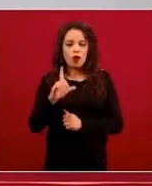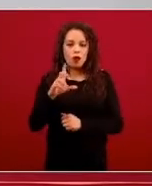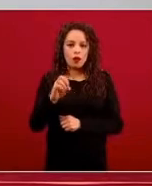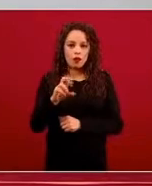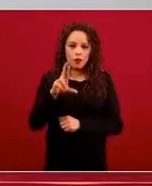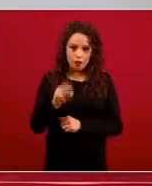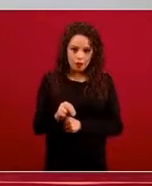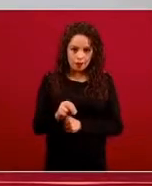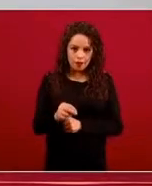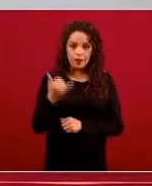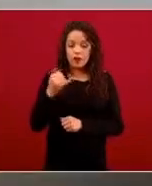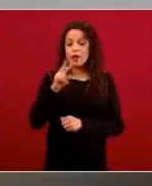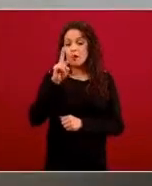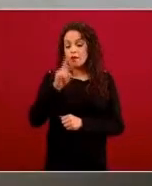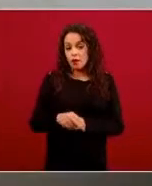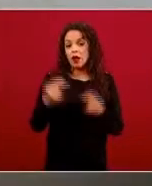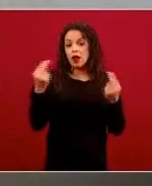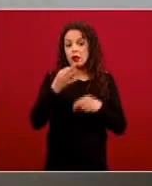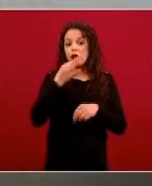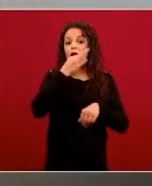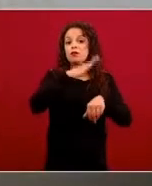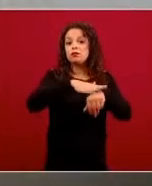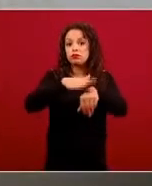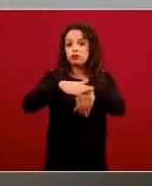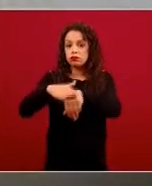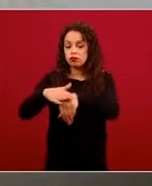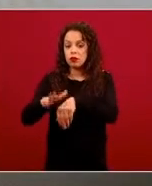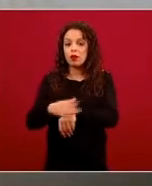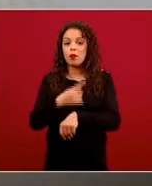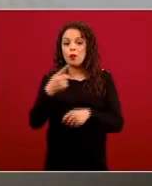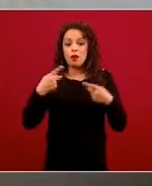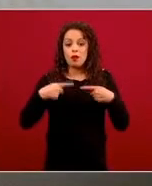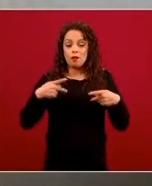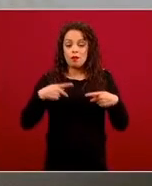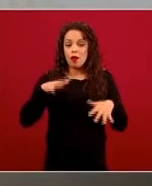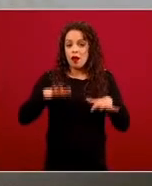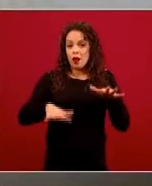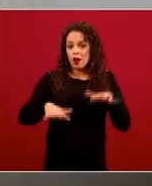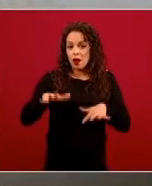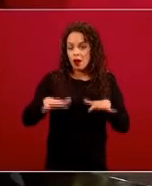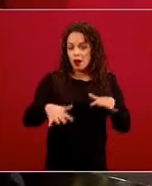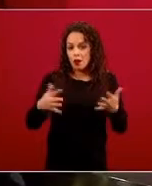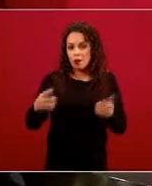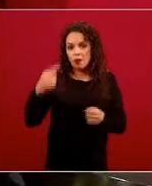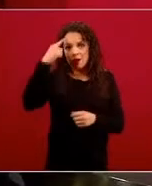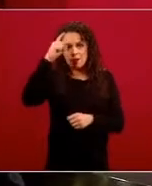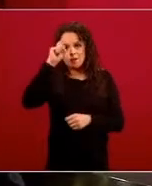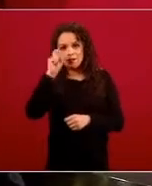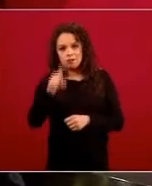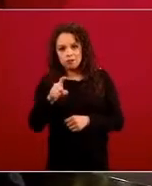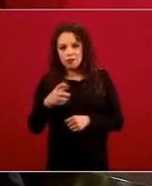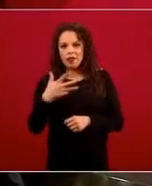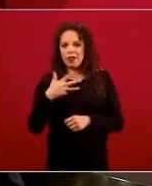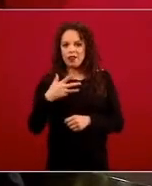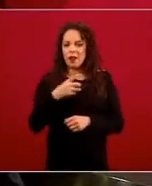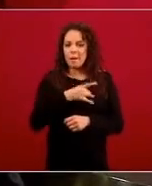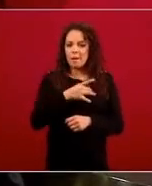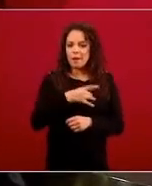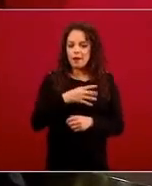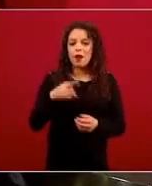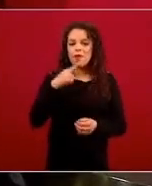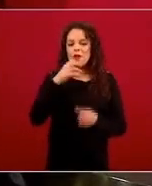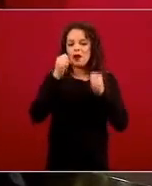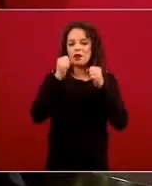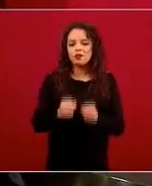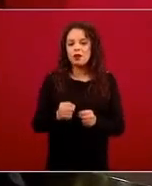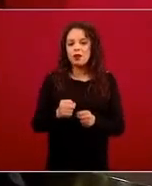so first you wash with soap and water, and then you disinfect using a solution of chlorine, but you have to wash